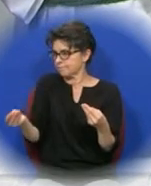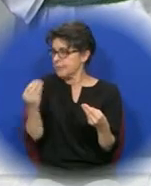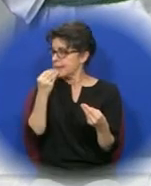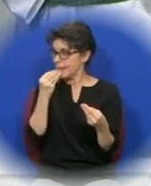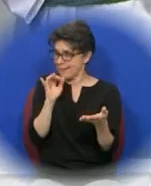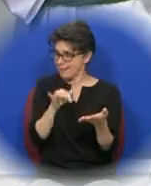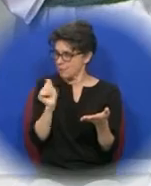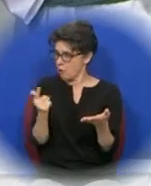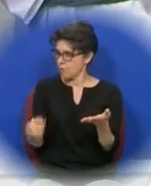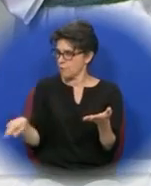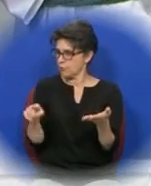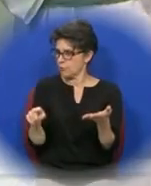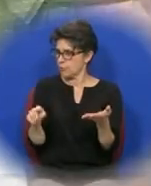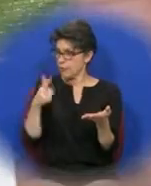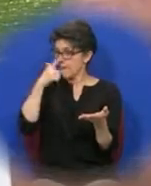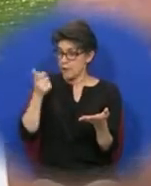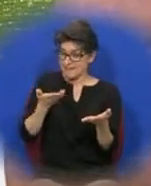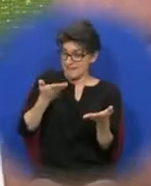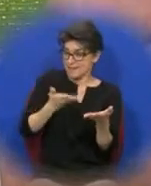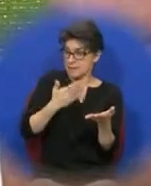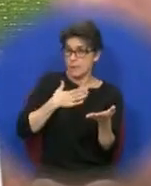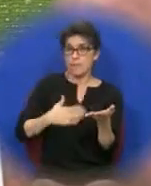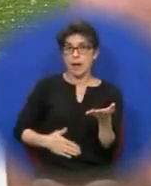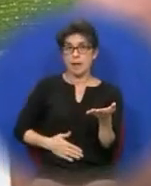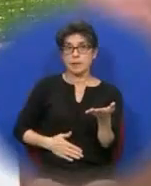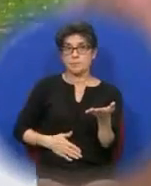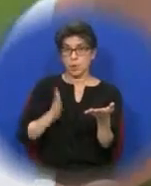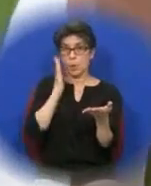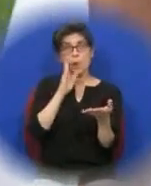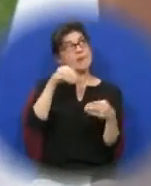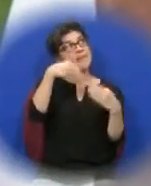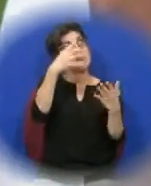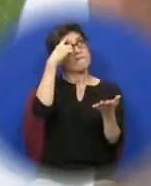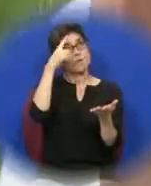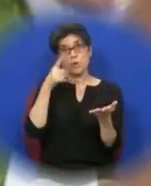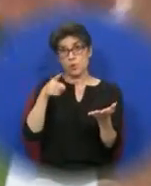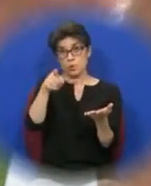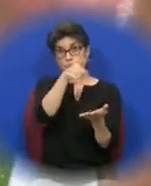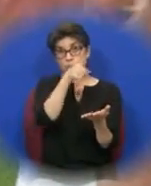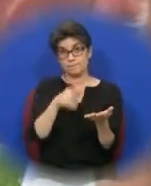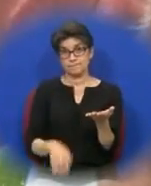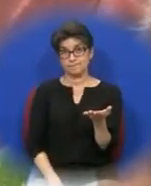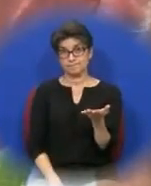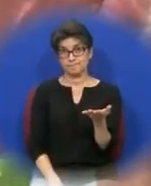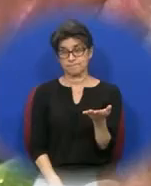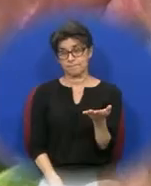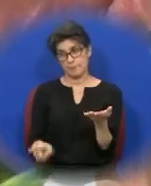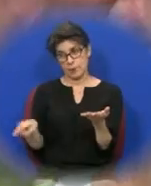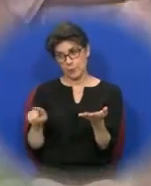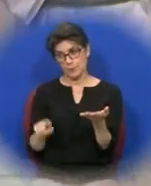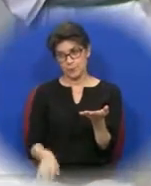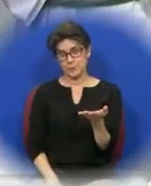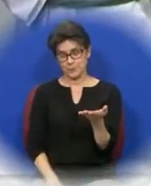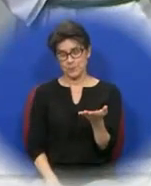and eat of it, for this is my body, which will be given up for you."